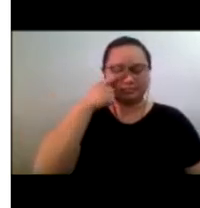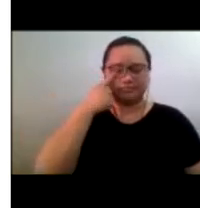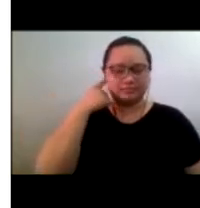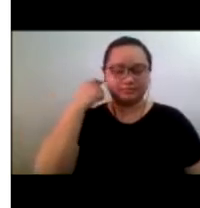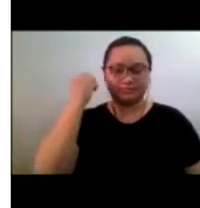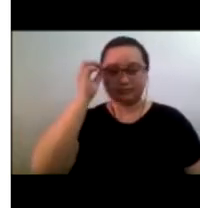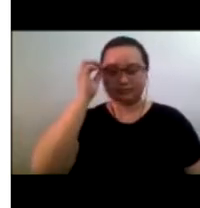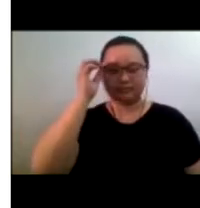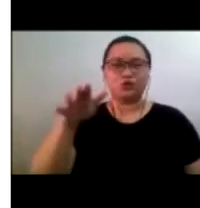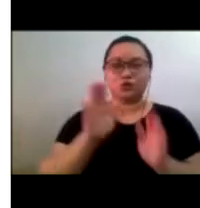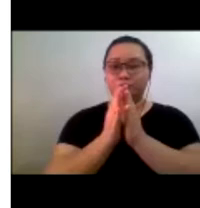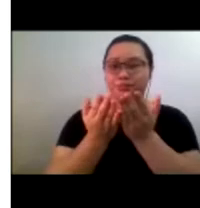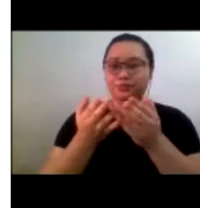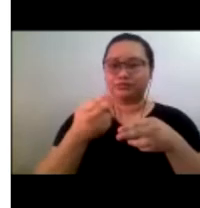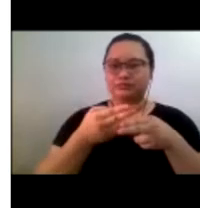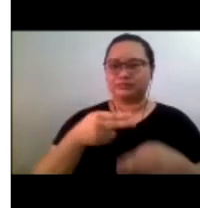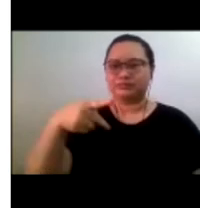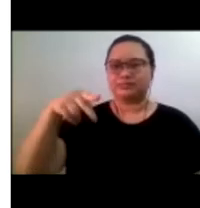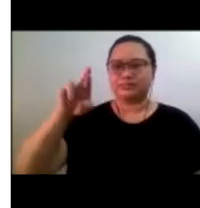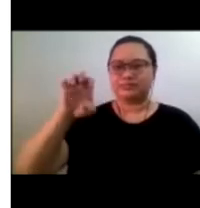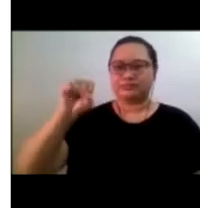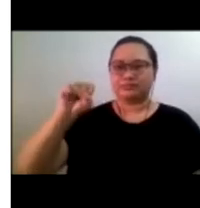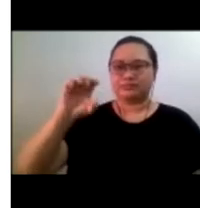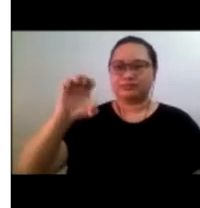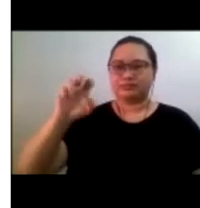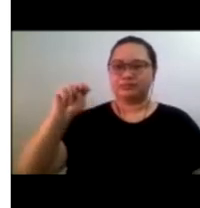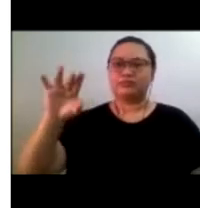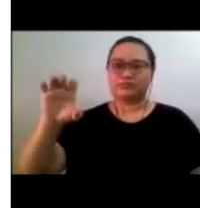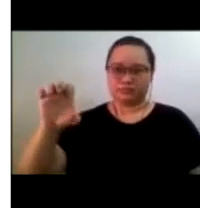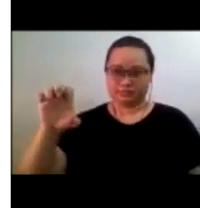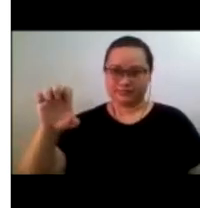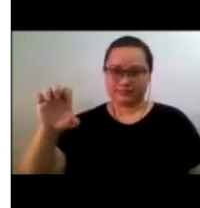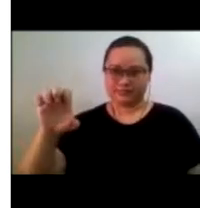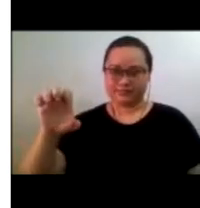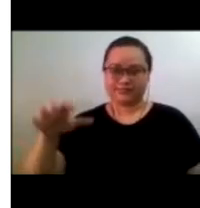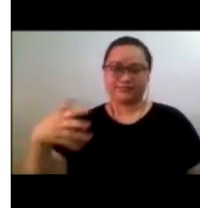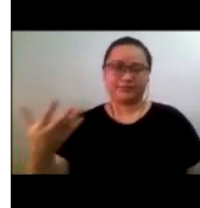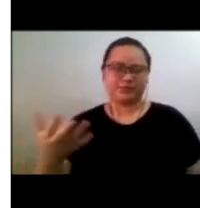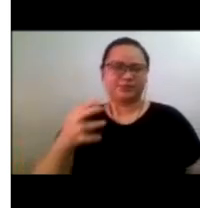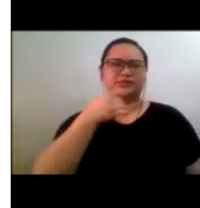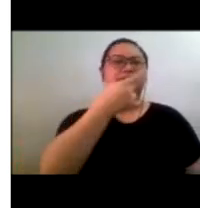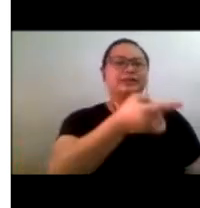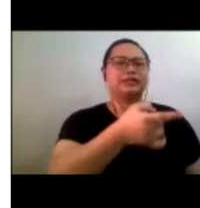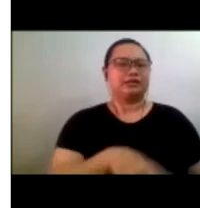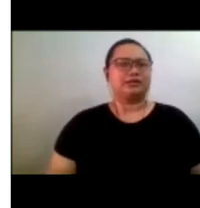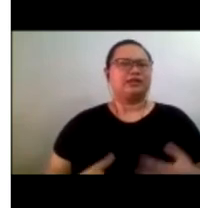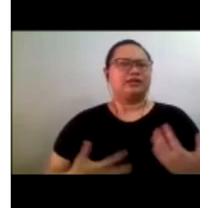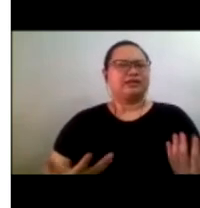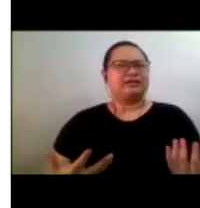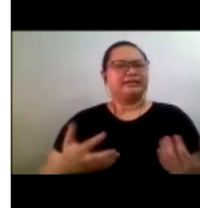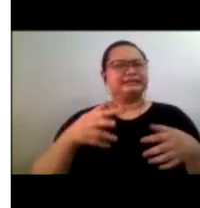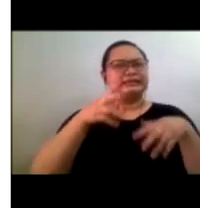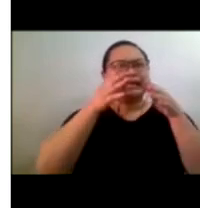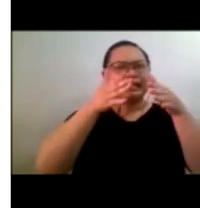about listening in relation to power, or at least feeling confident, no, feeling confident